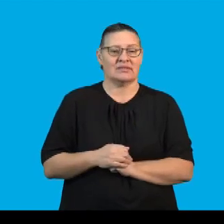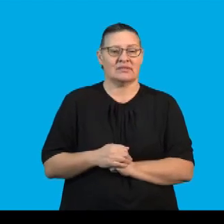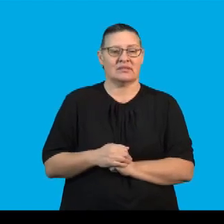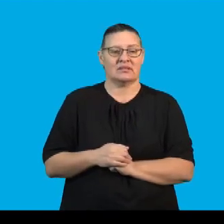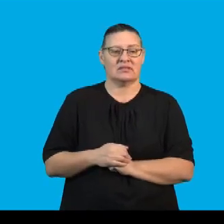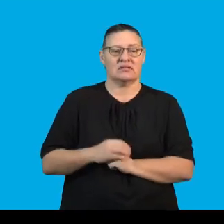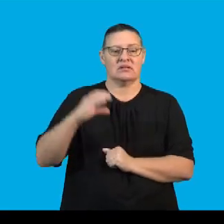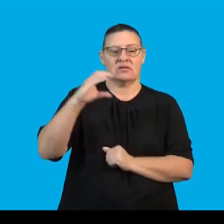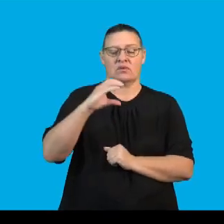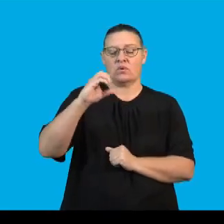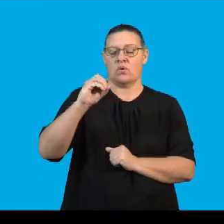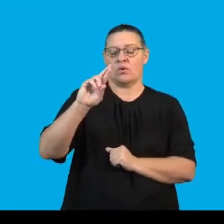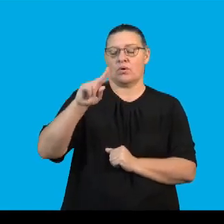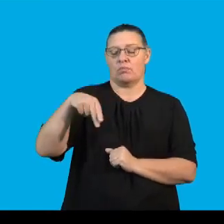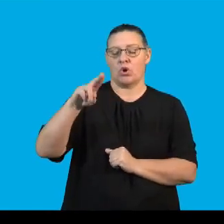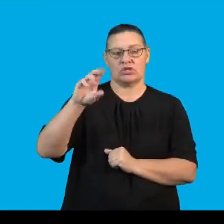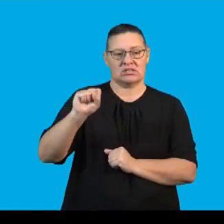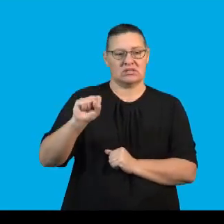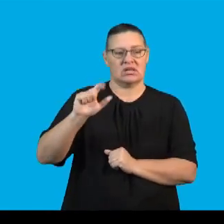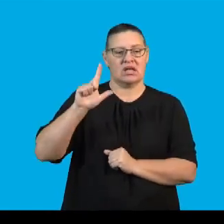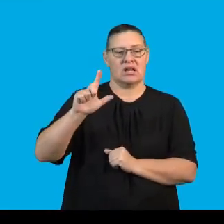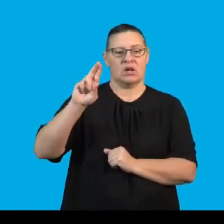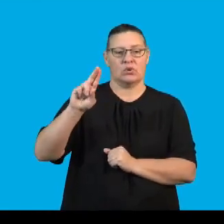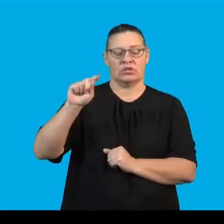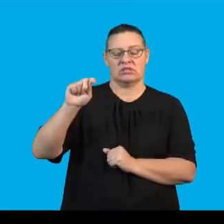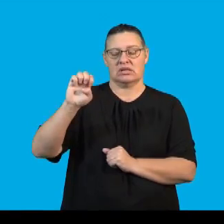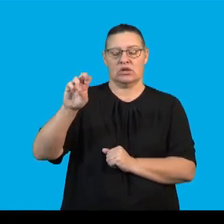D, and that is corpus luteum.